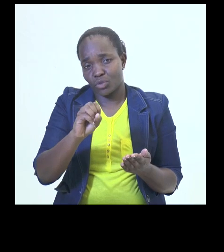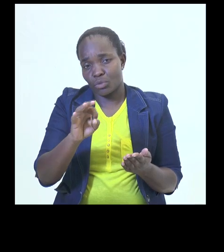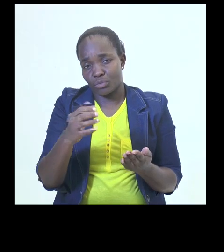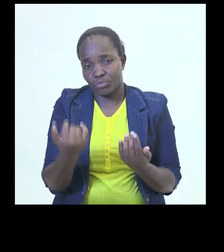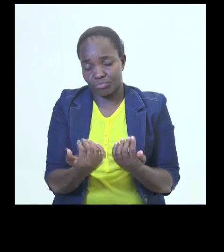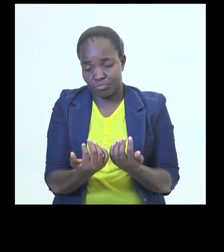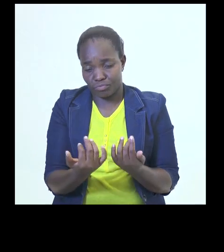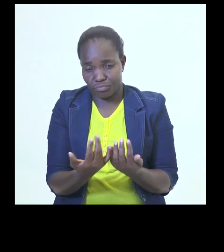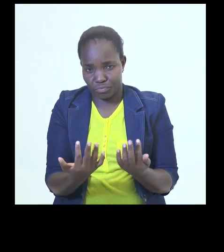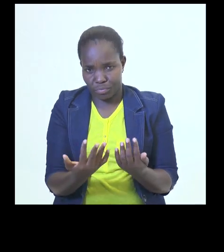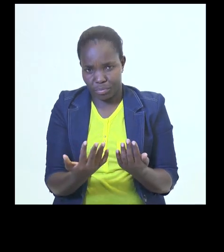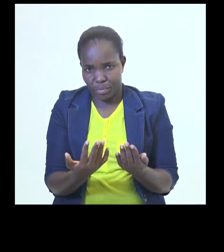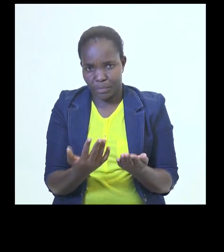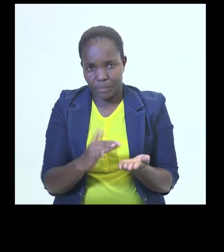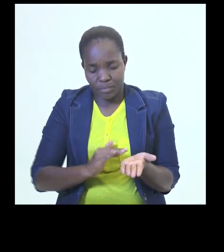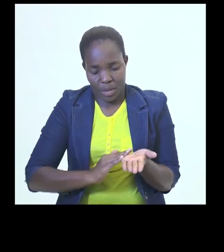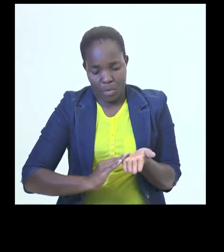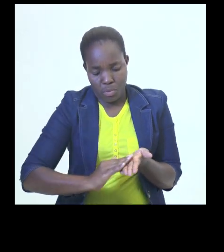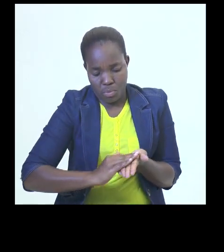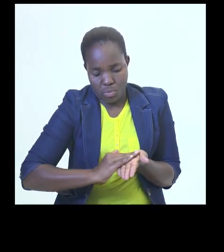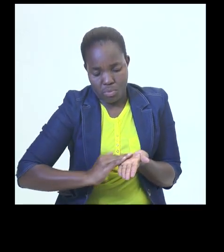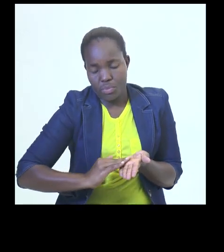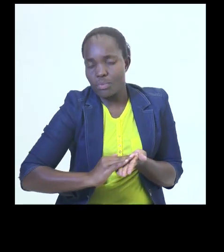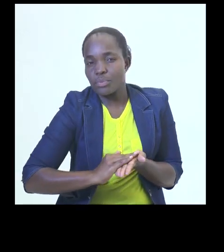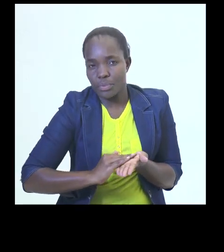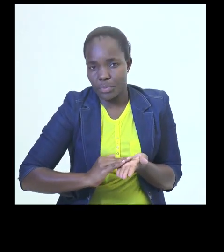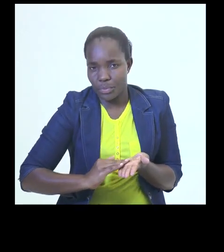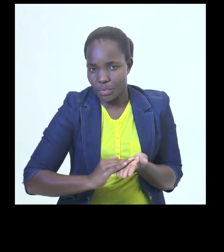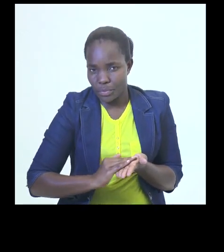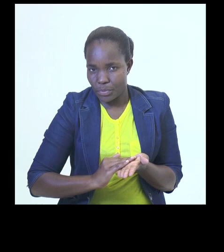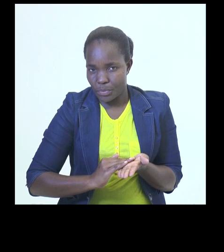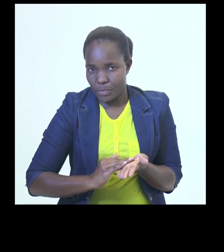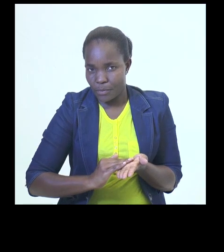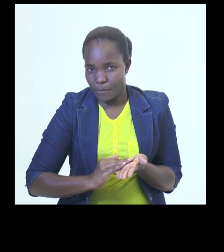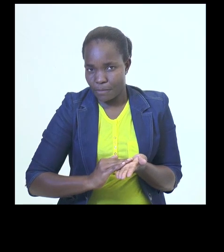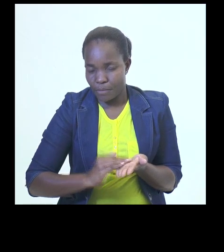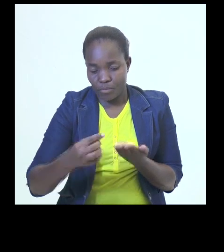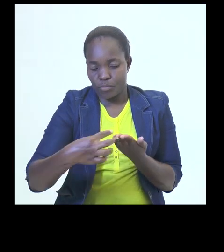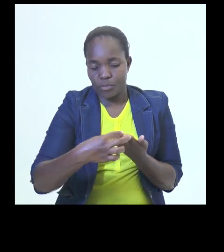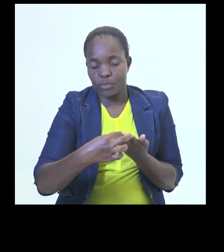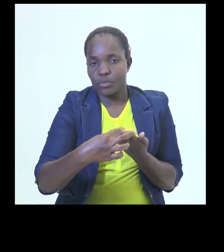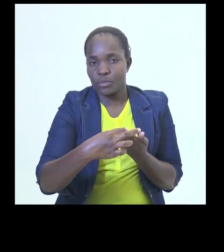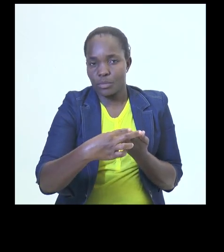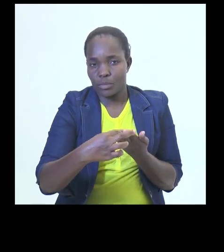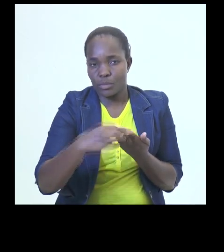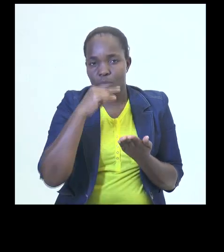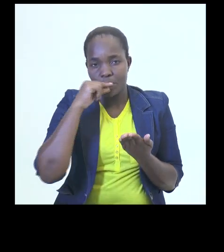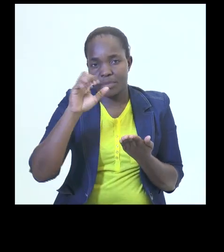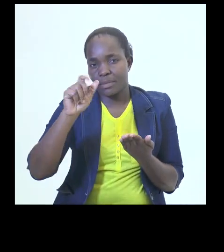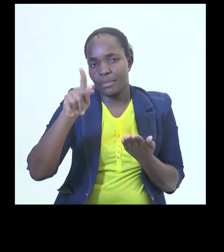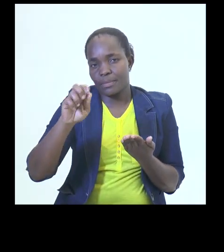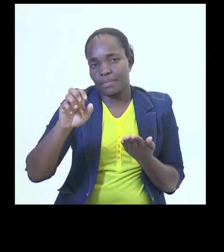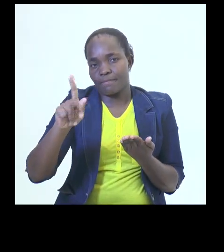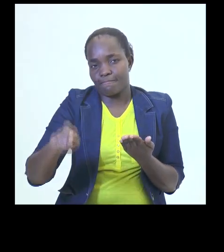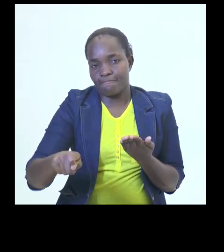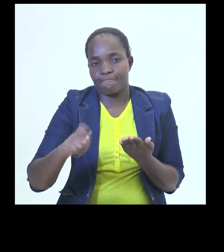lamina is the flat surface of the leaf. The tip of the leaf is known as the apex. Now,